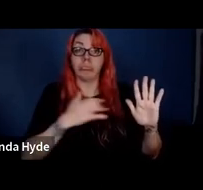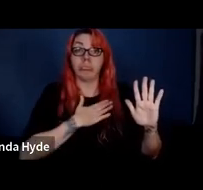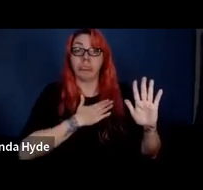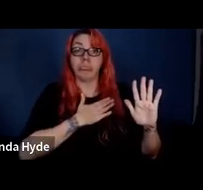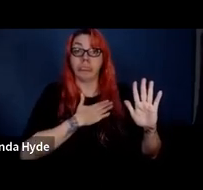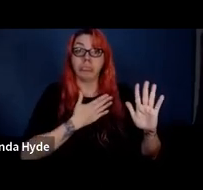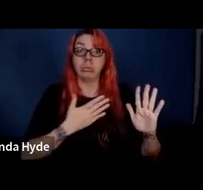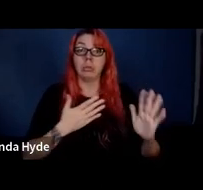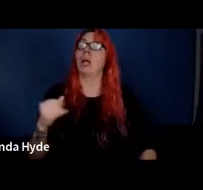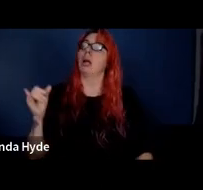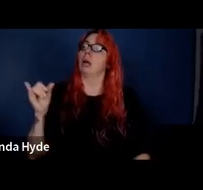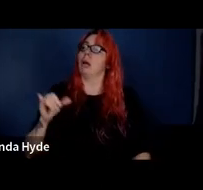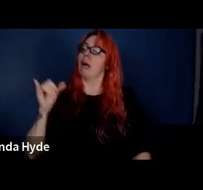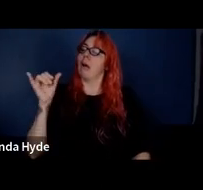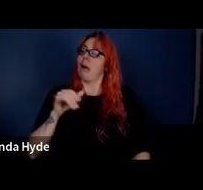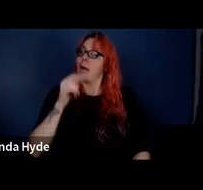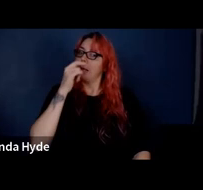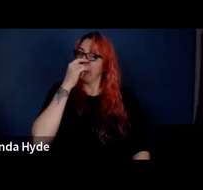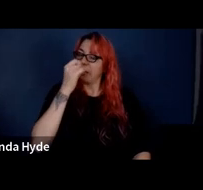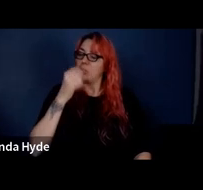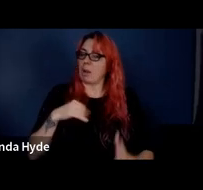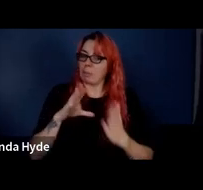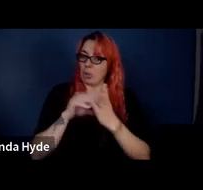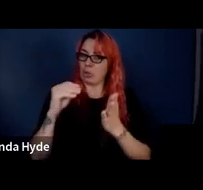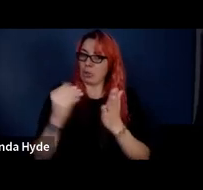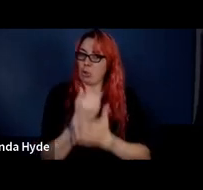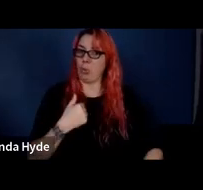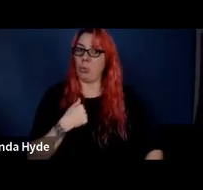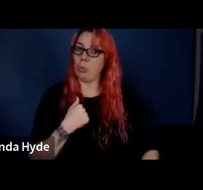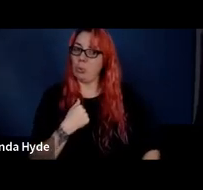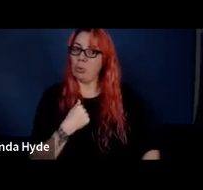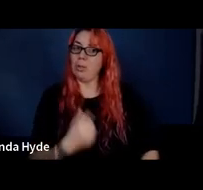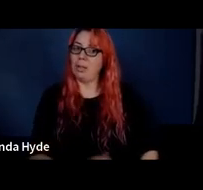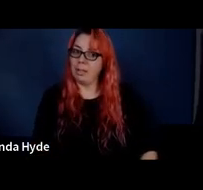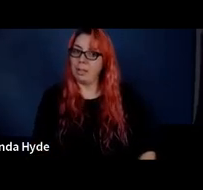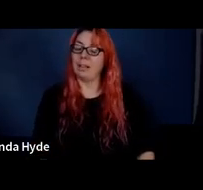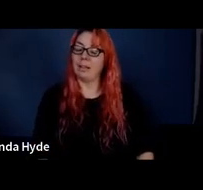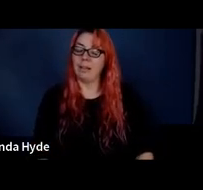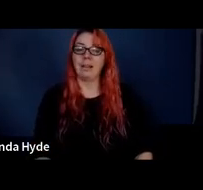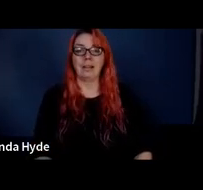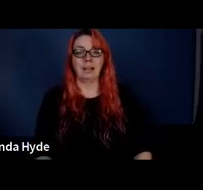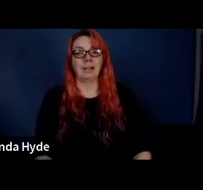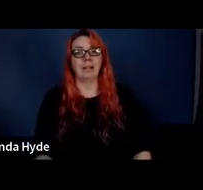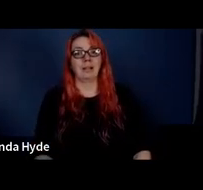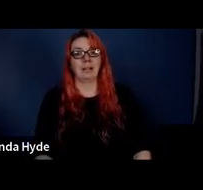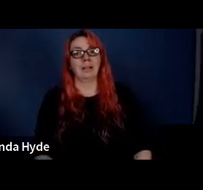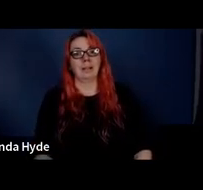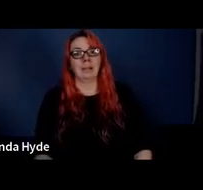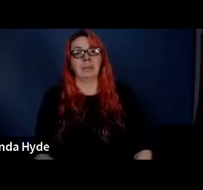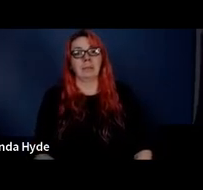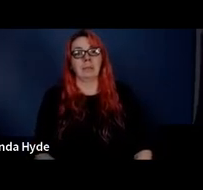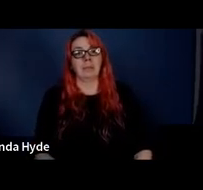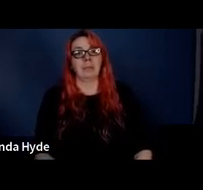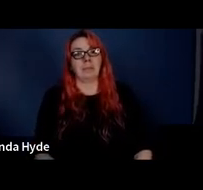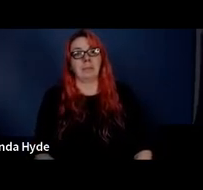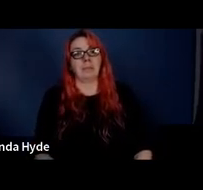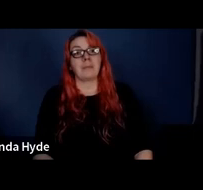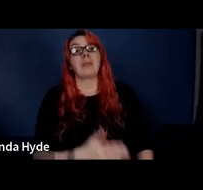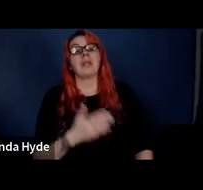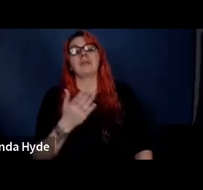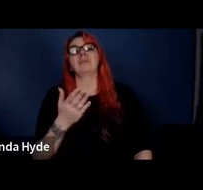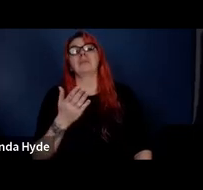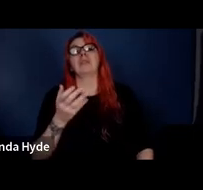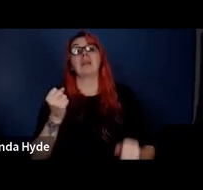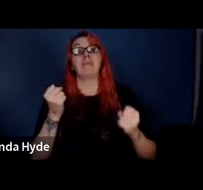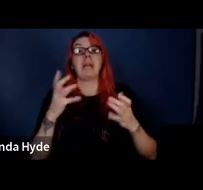how I present this, right? That you're able to answer the question, which is, what studies show is that once the first letter and the last